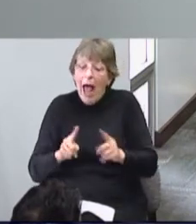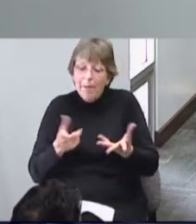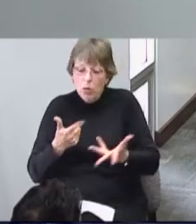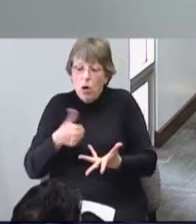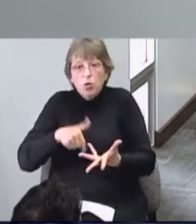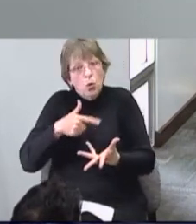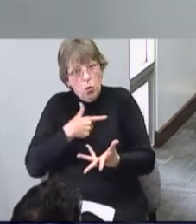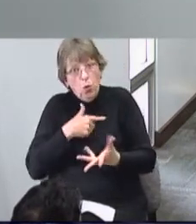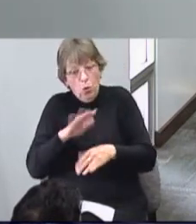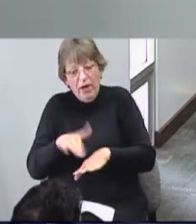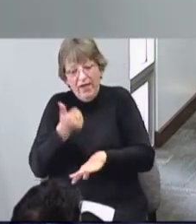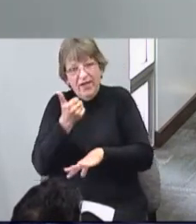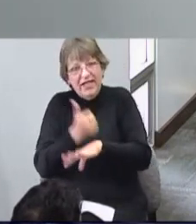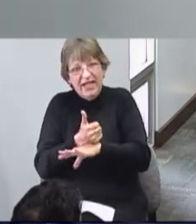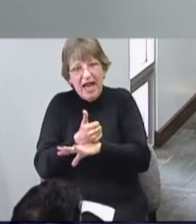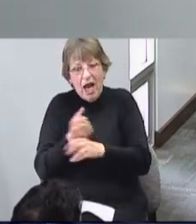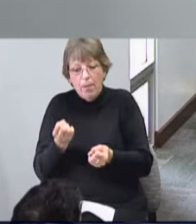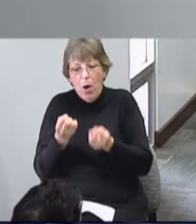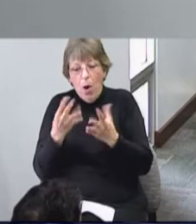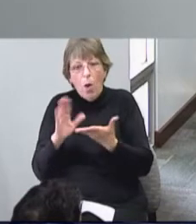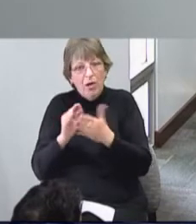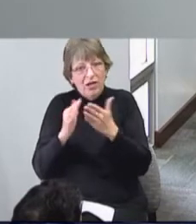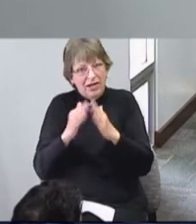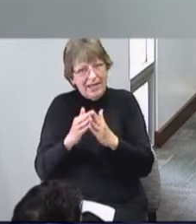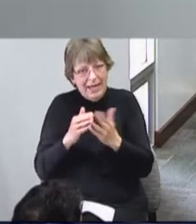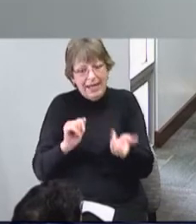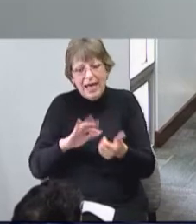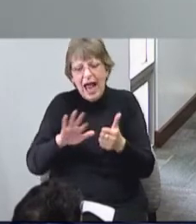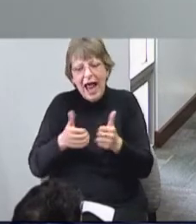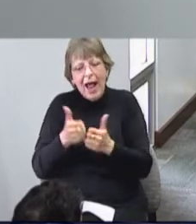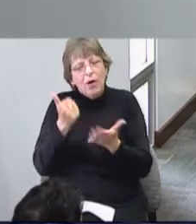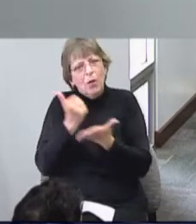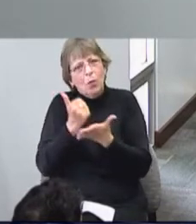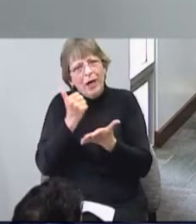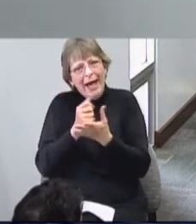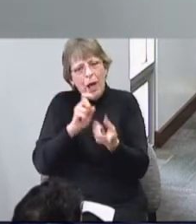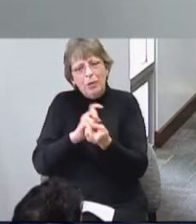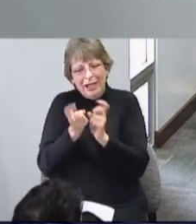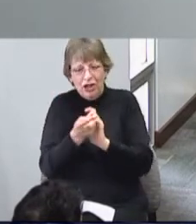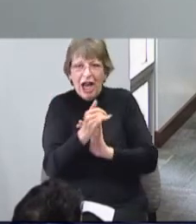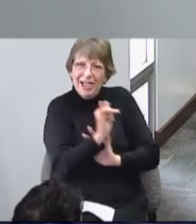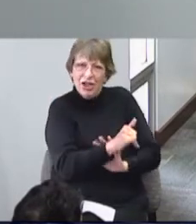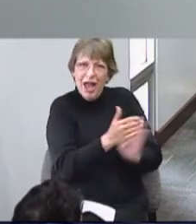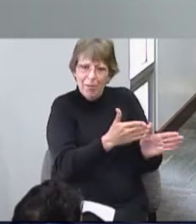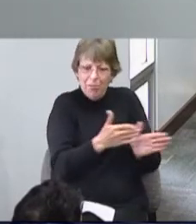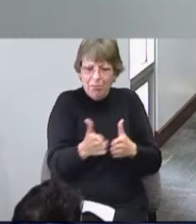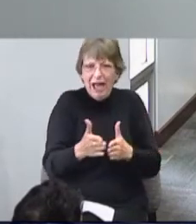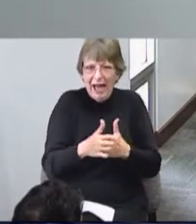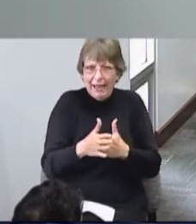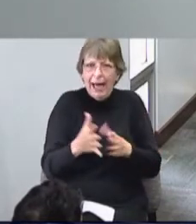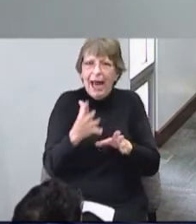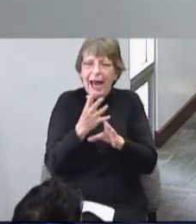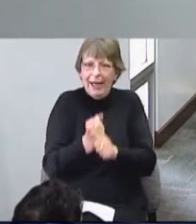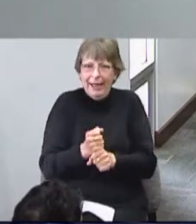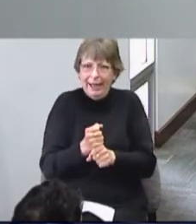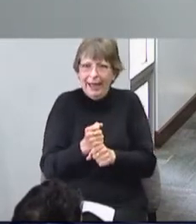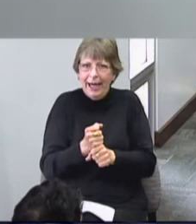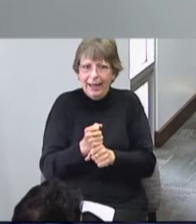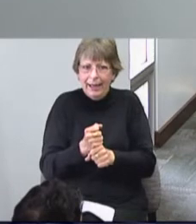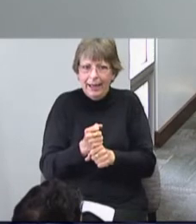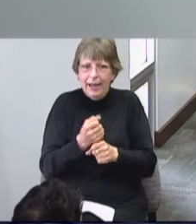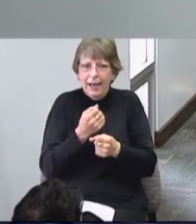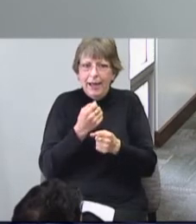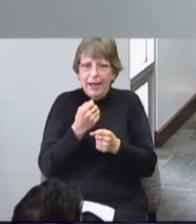route to begin discussing how we might help change directions of this and, again, secure the future of